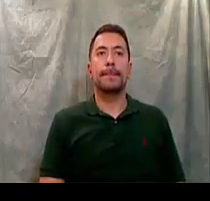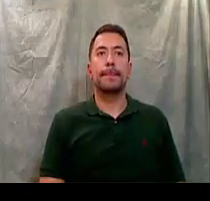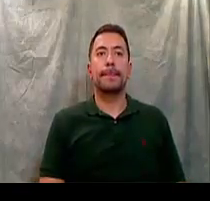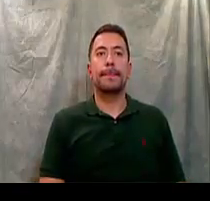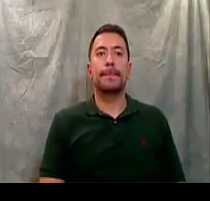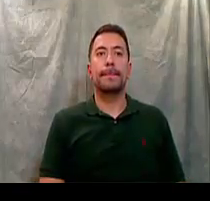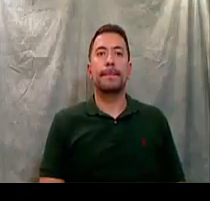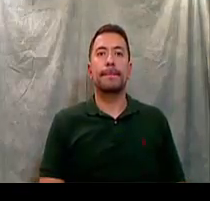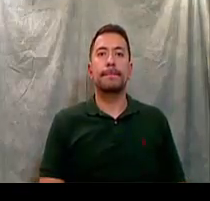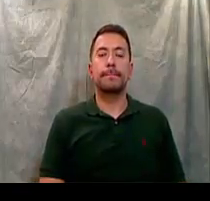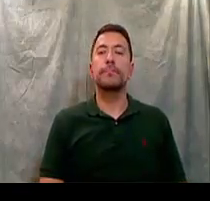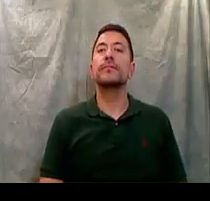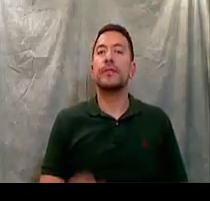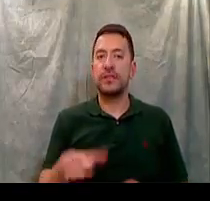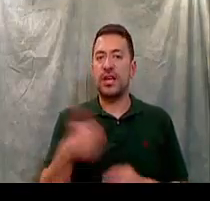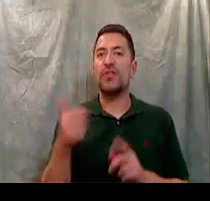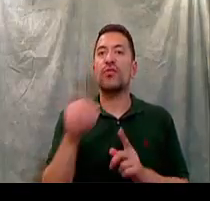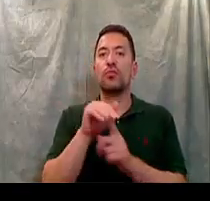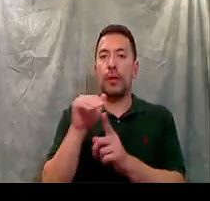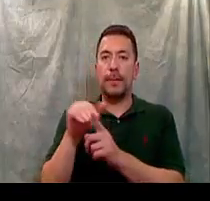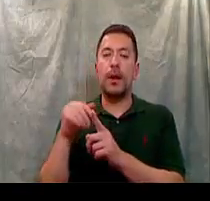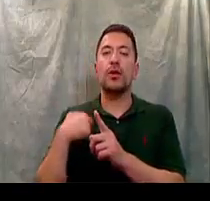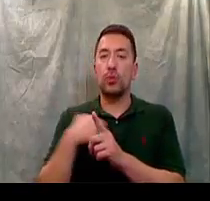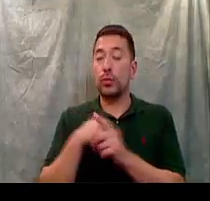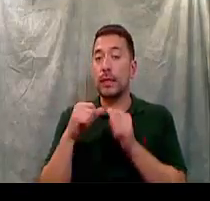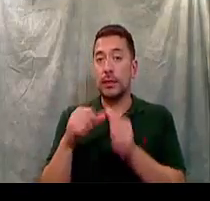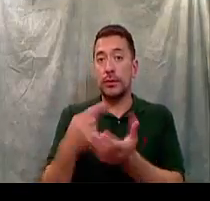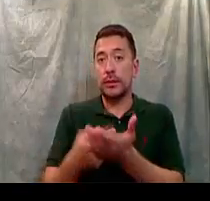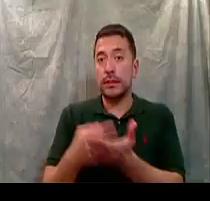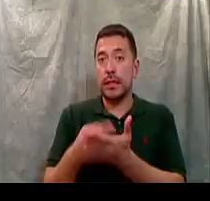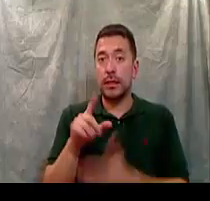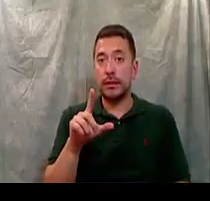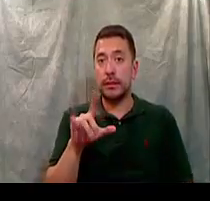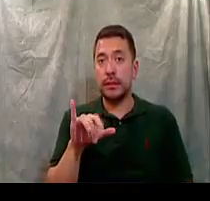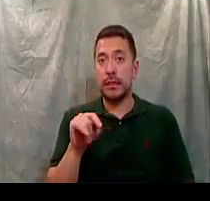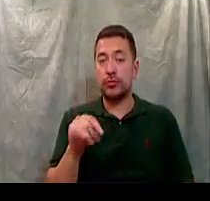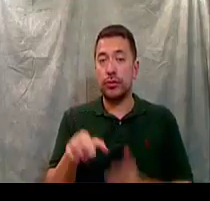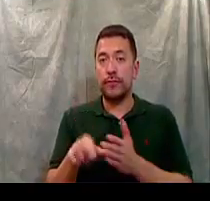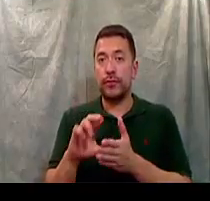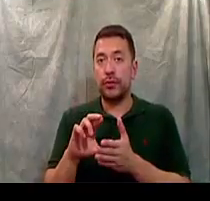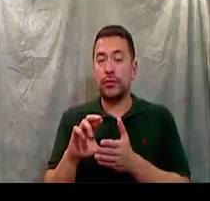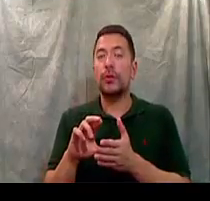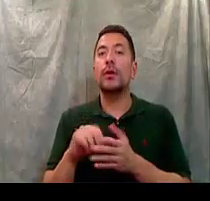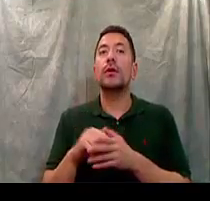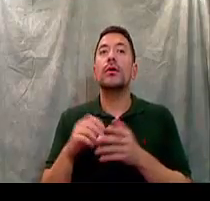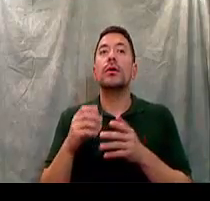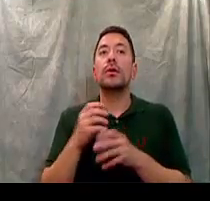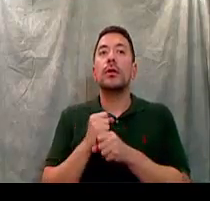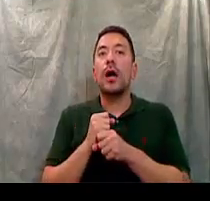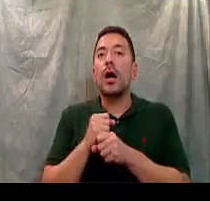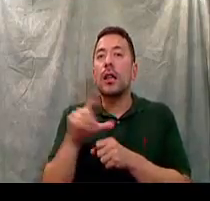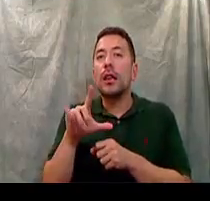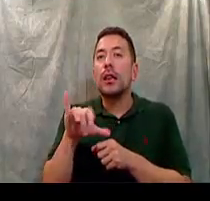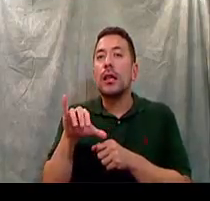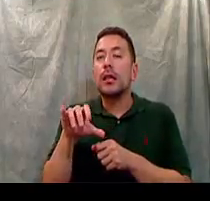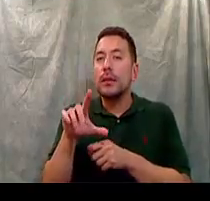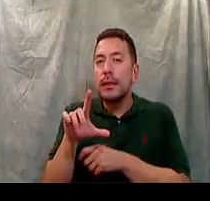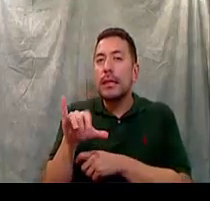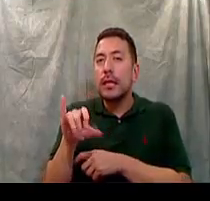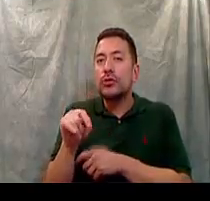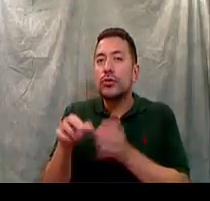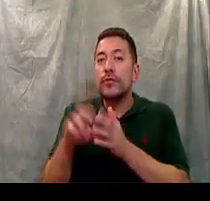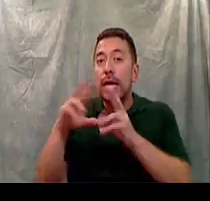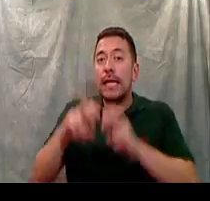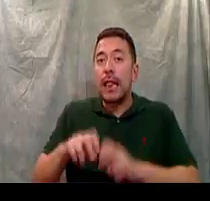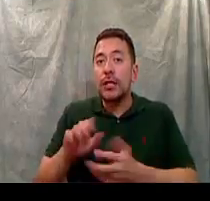So just another reminder, as we continue to discuss literature review, you got that literature review analysis sheet. Some of you are using it